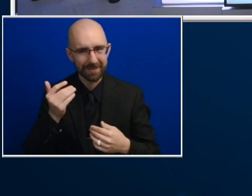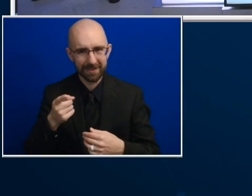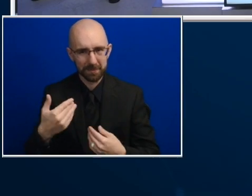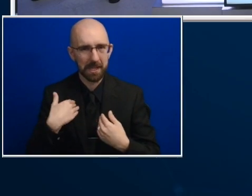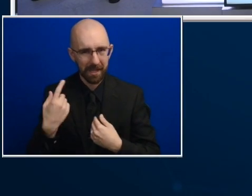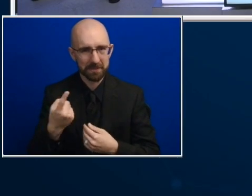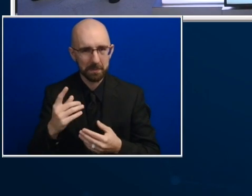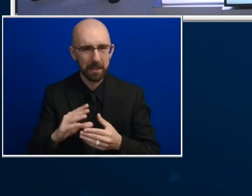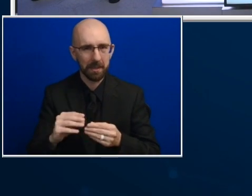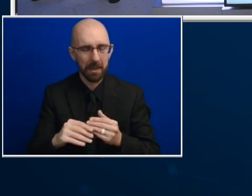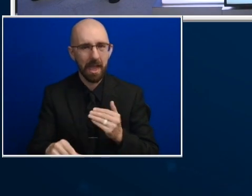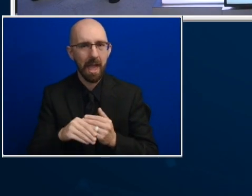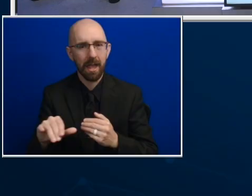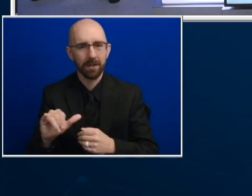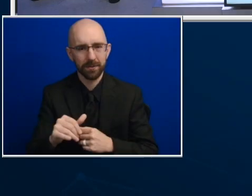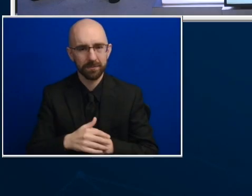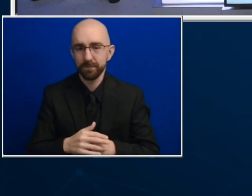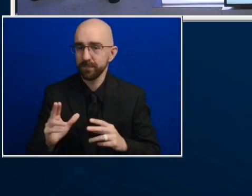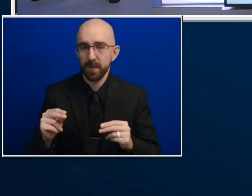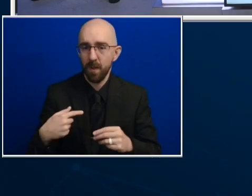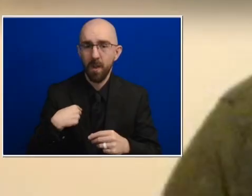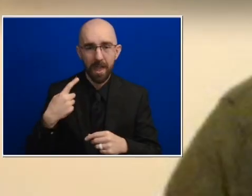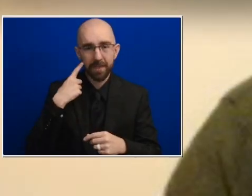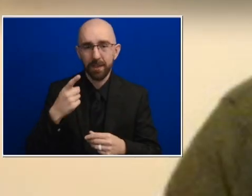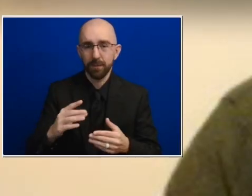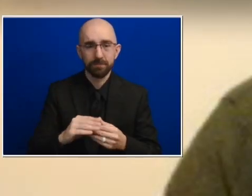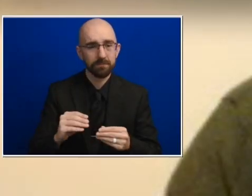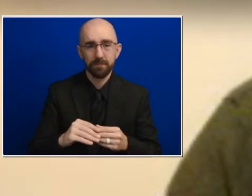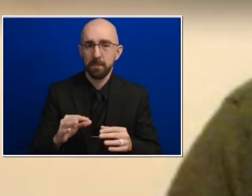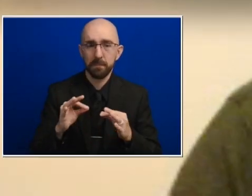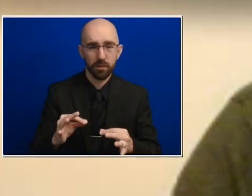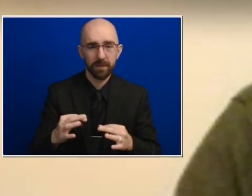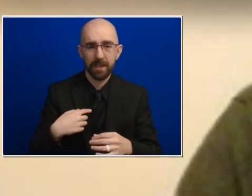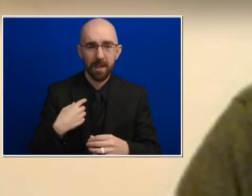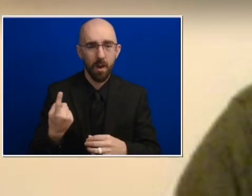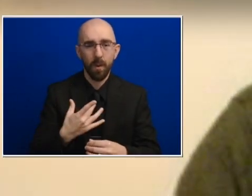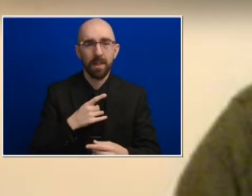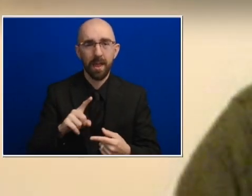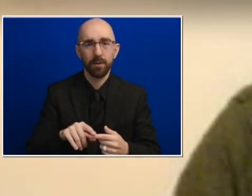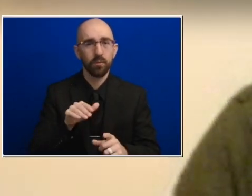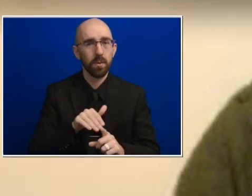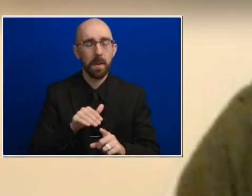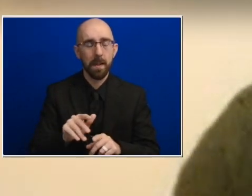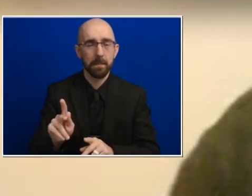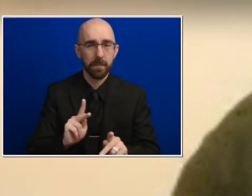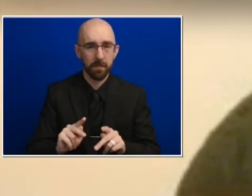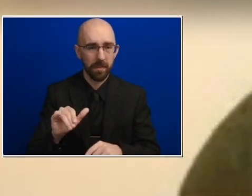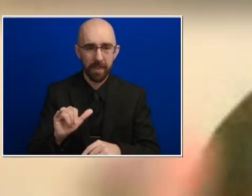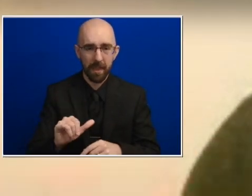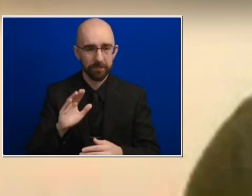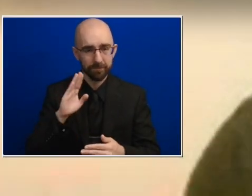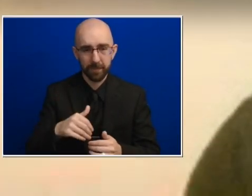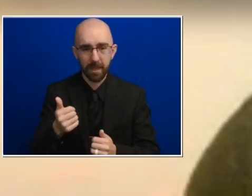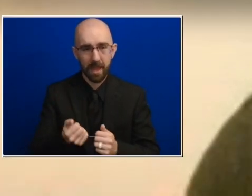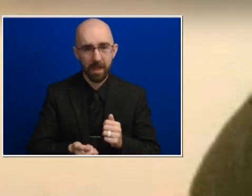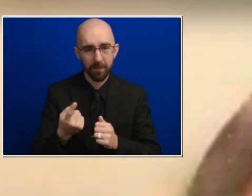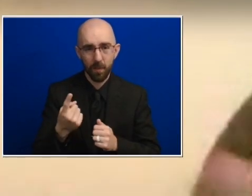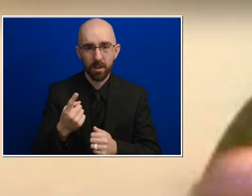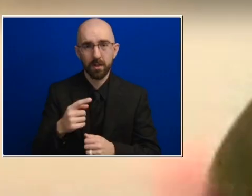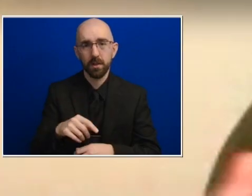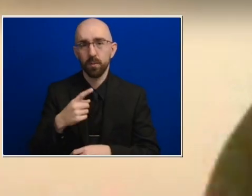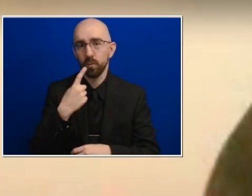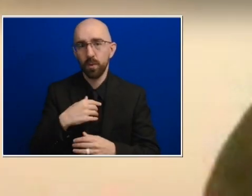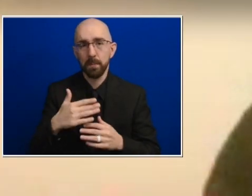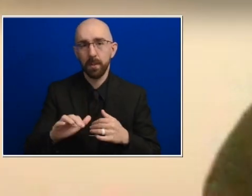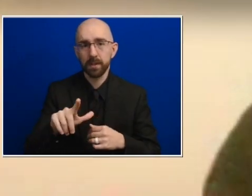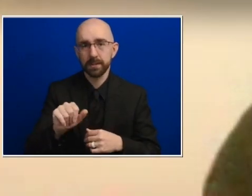too. No, I think you said it perfectly. I always like to remind people that, everyone's red blood cells do